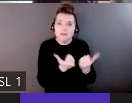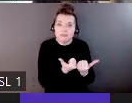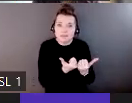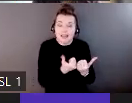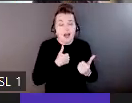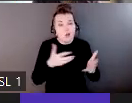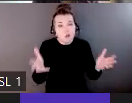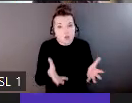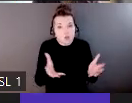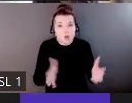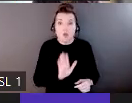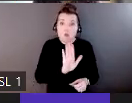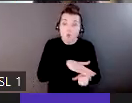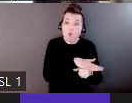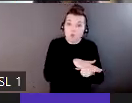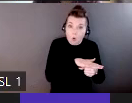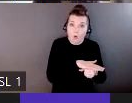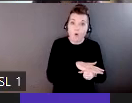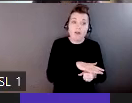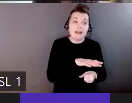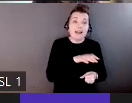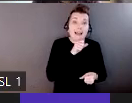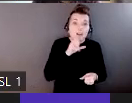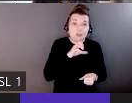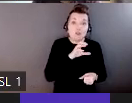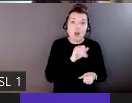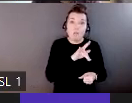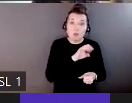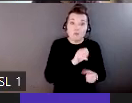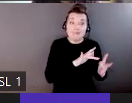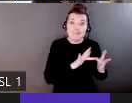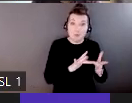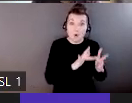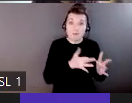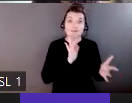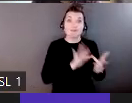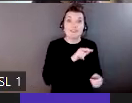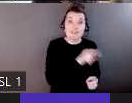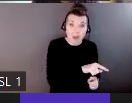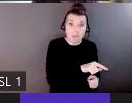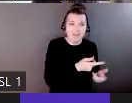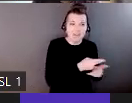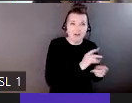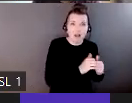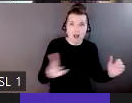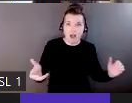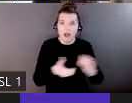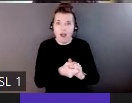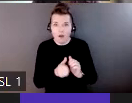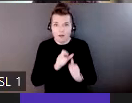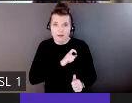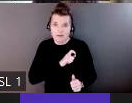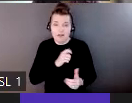abuse prevention, your networks, which Mary is very familiar with. So there is social work programs across Ontario